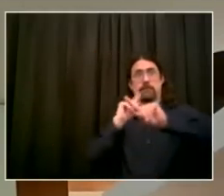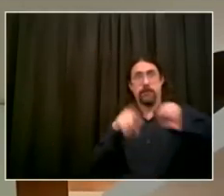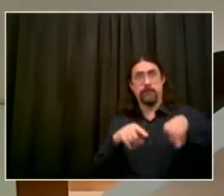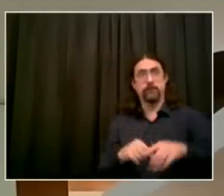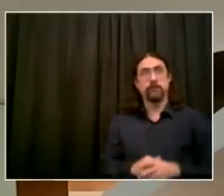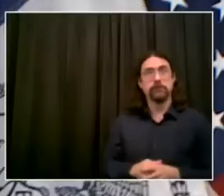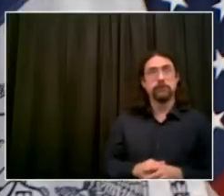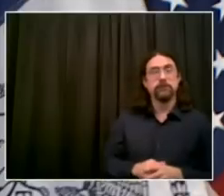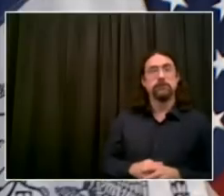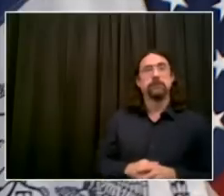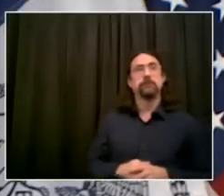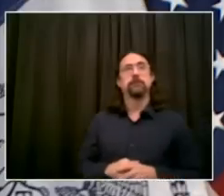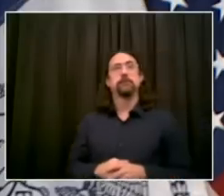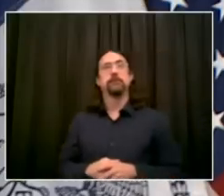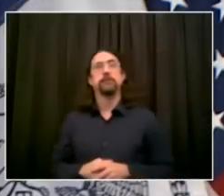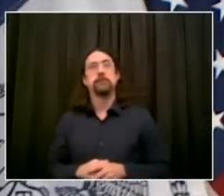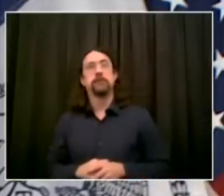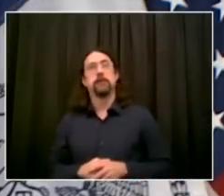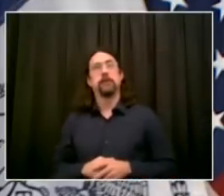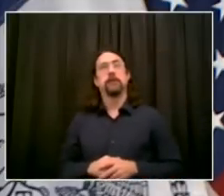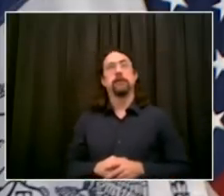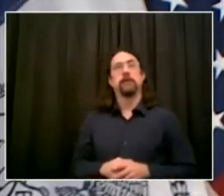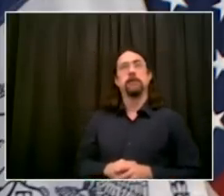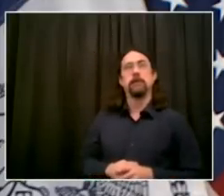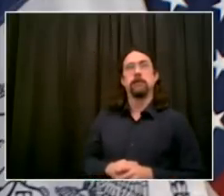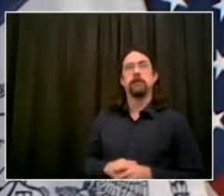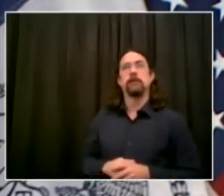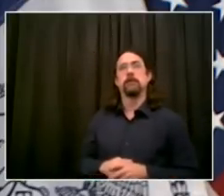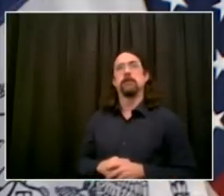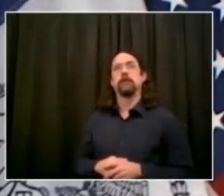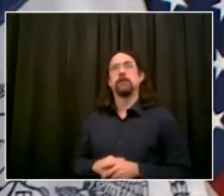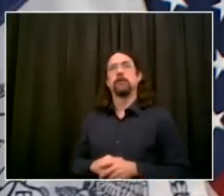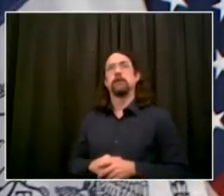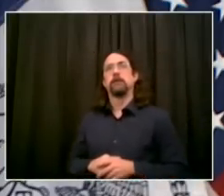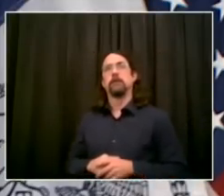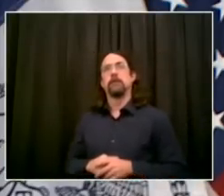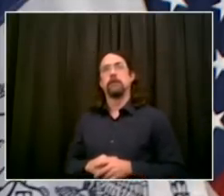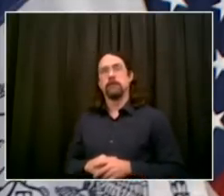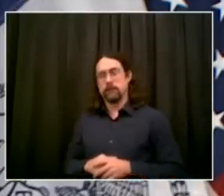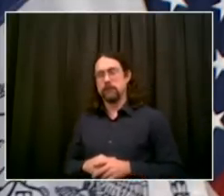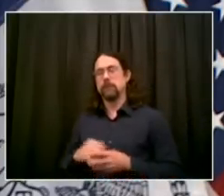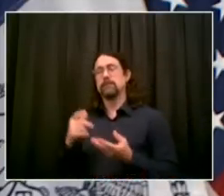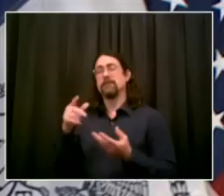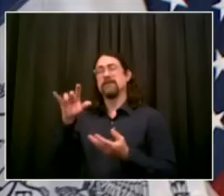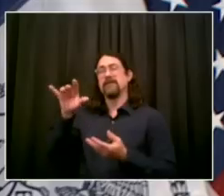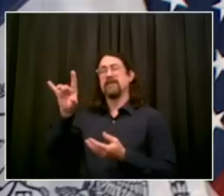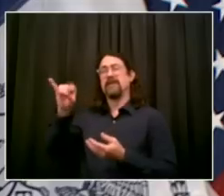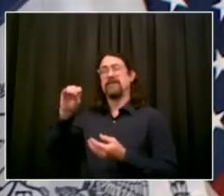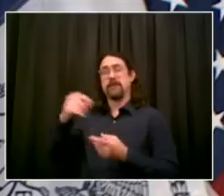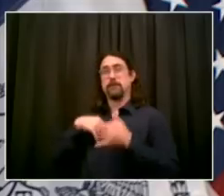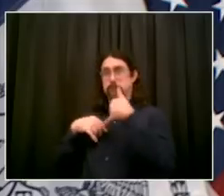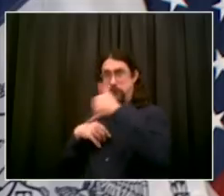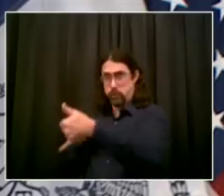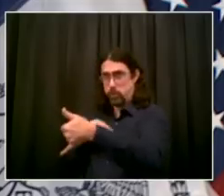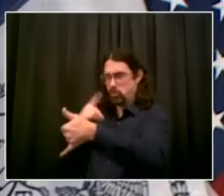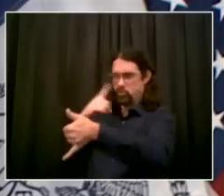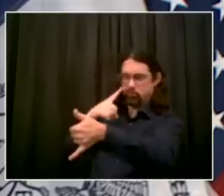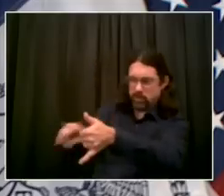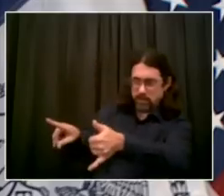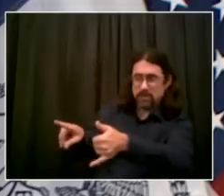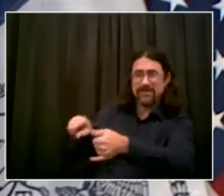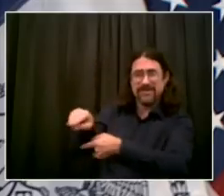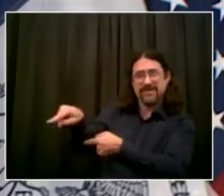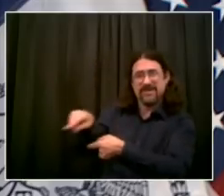Dr. Varma, are you on mute? This is a running joke here. Do we have him or not? Oh, right. Can you hear me now? There you go. Can you hear me